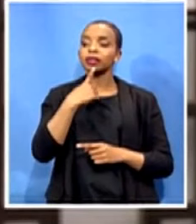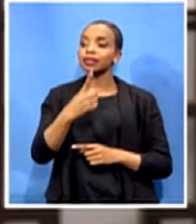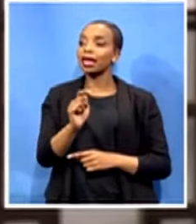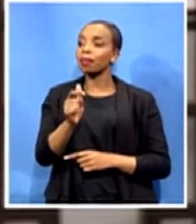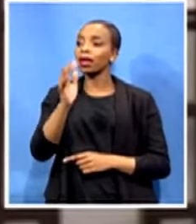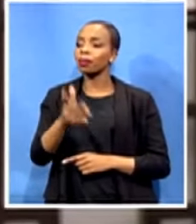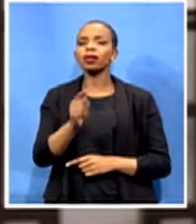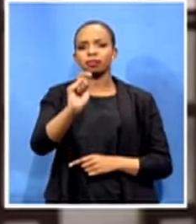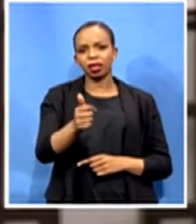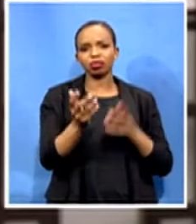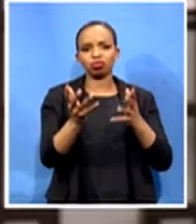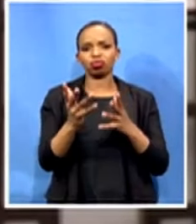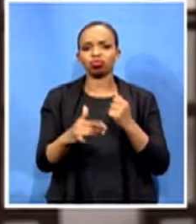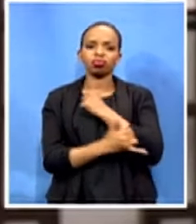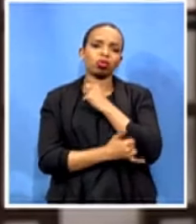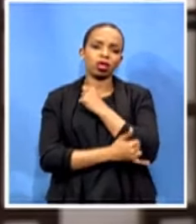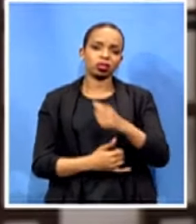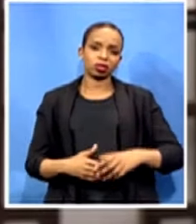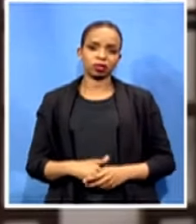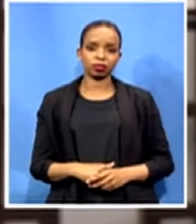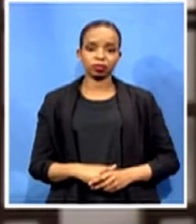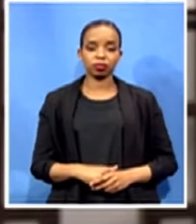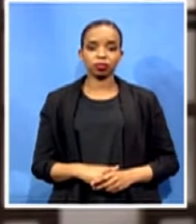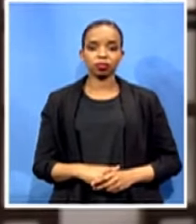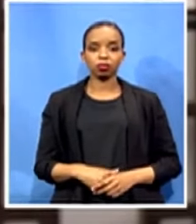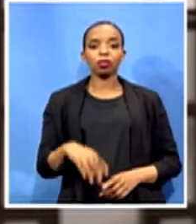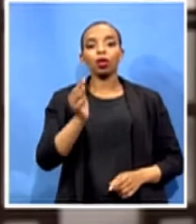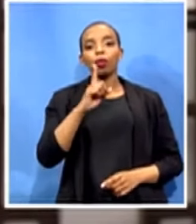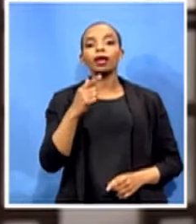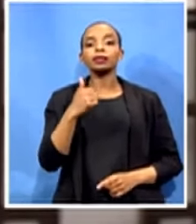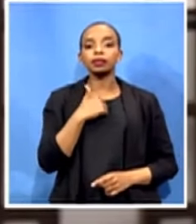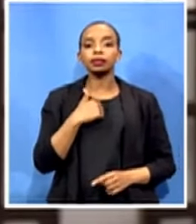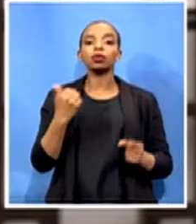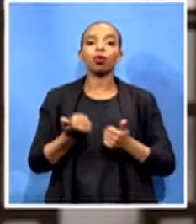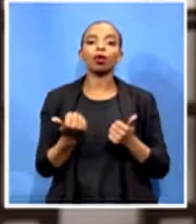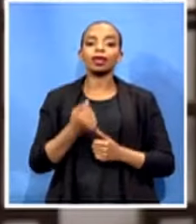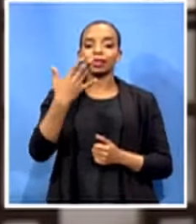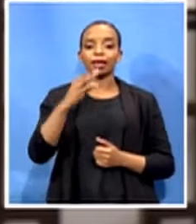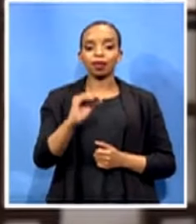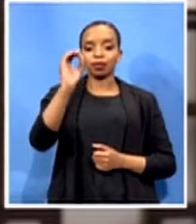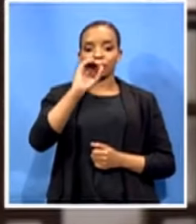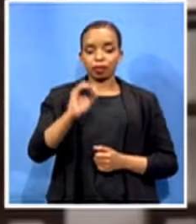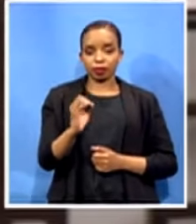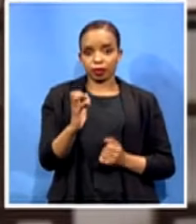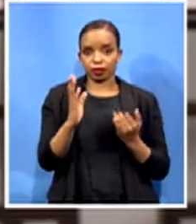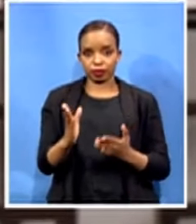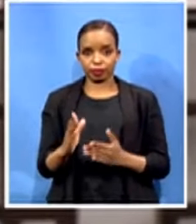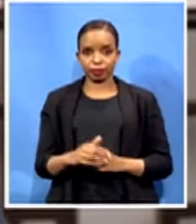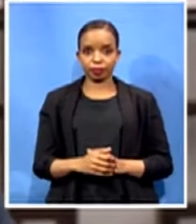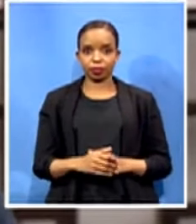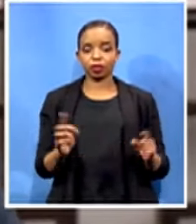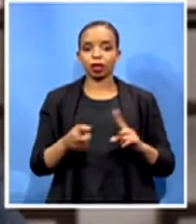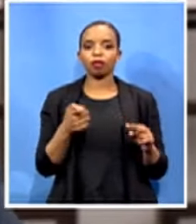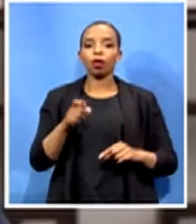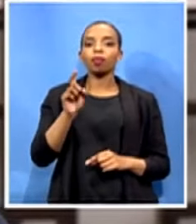that. Already the 50% adjustment on the Zim dollar component is being effected as we speak,